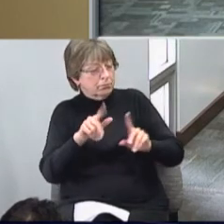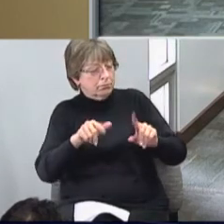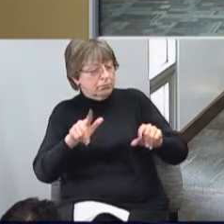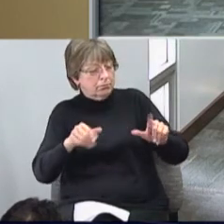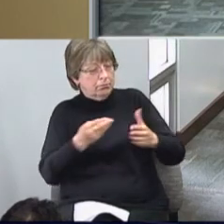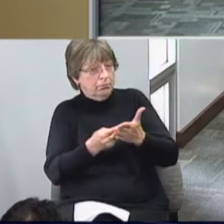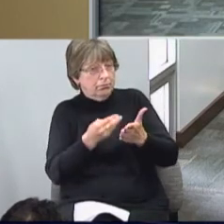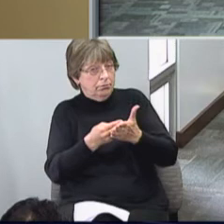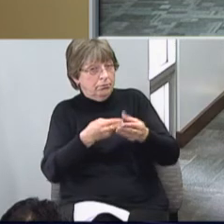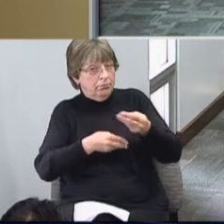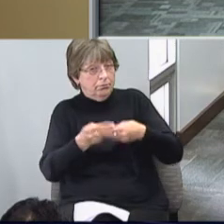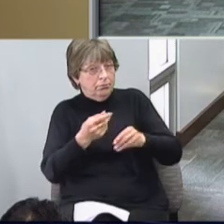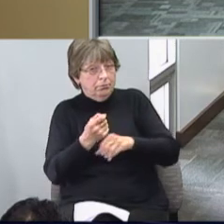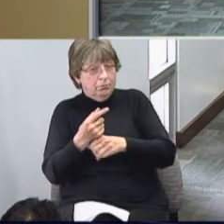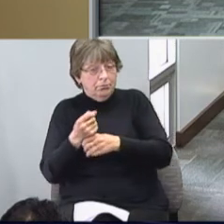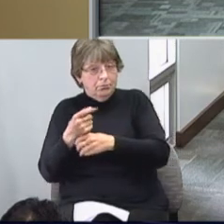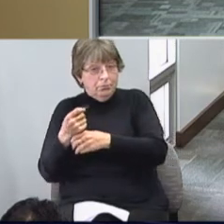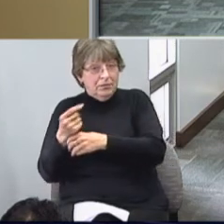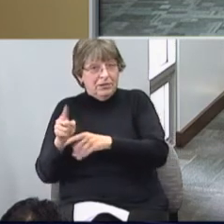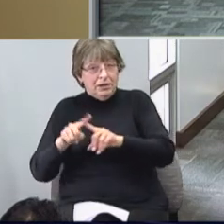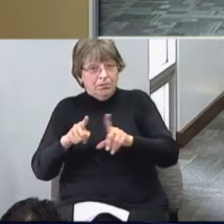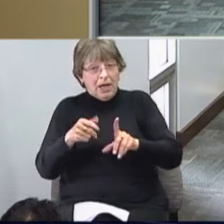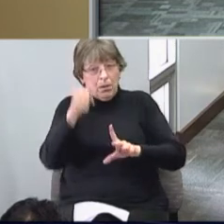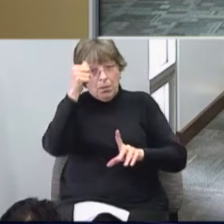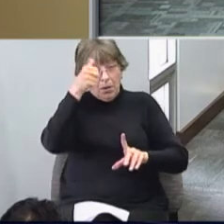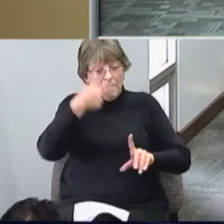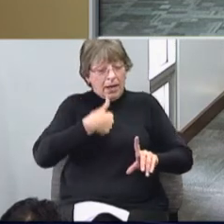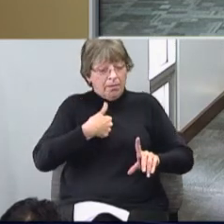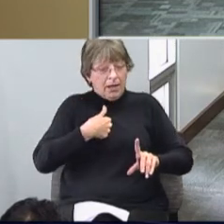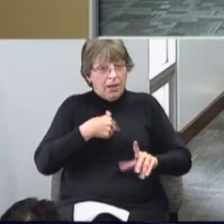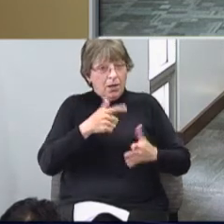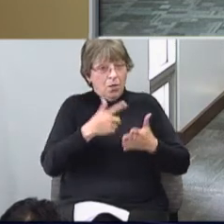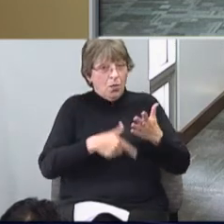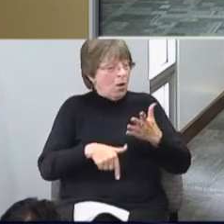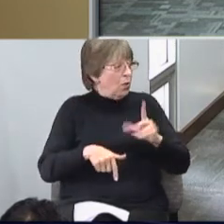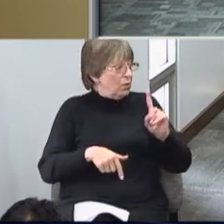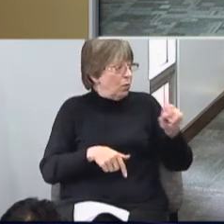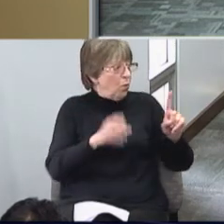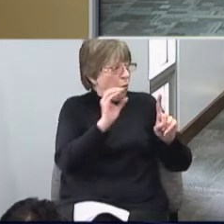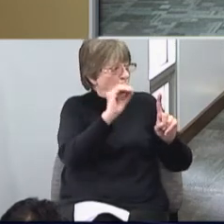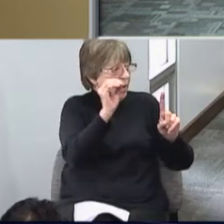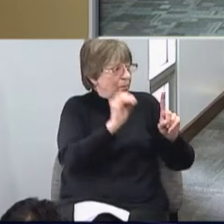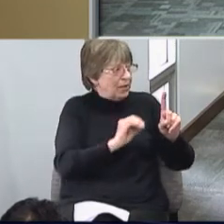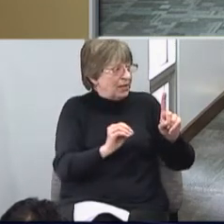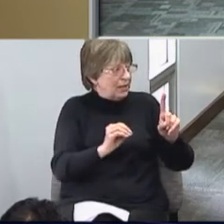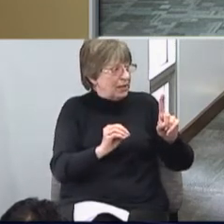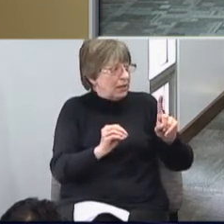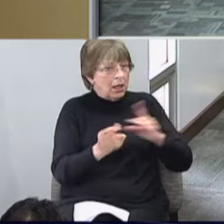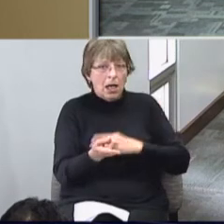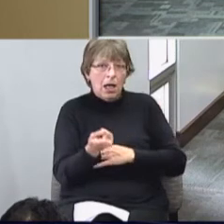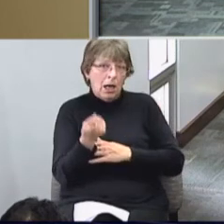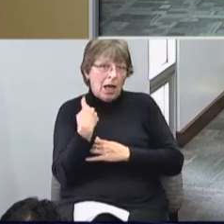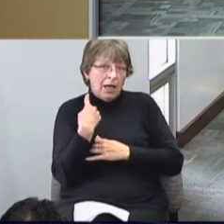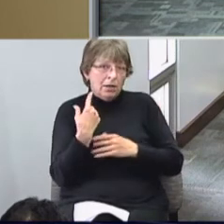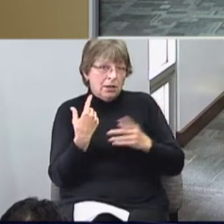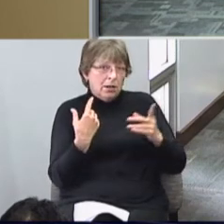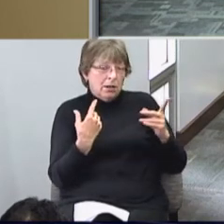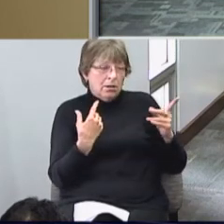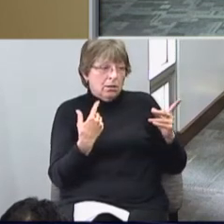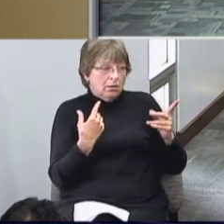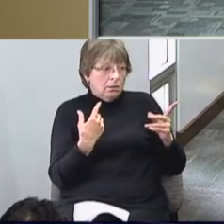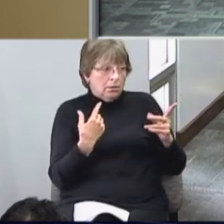for example, last year, what would 1% be? I'd have to defer to Frank or to John for that.